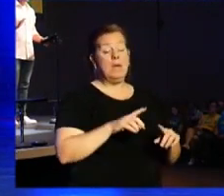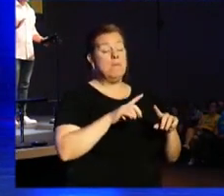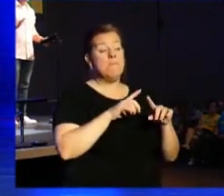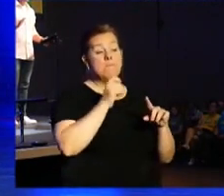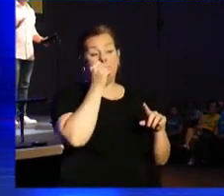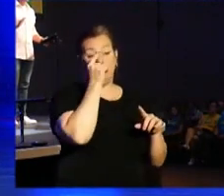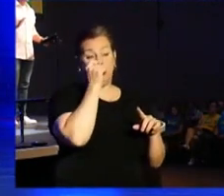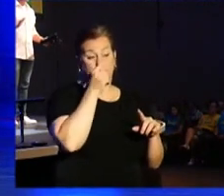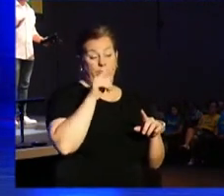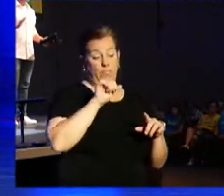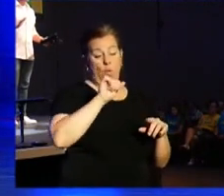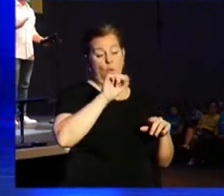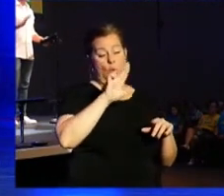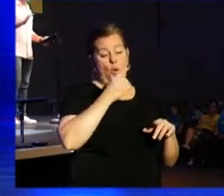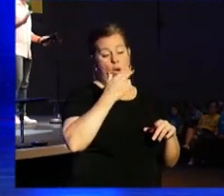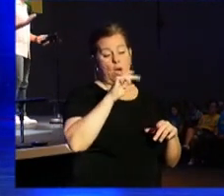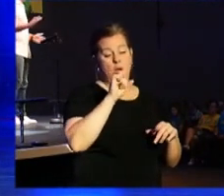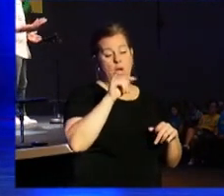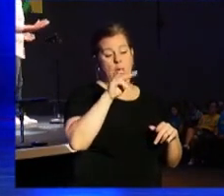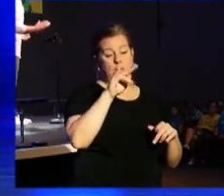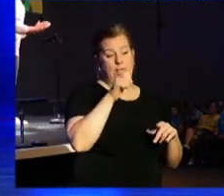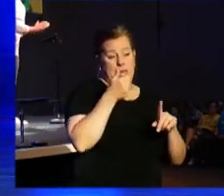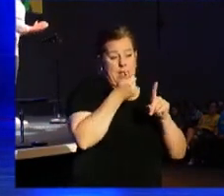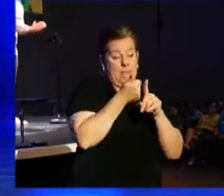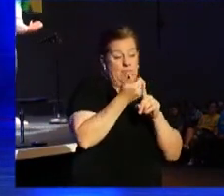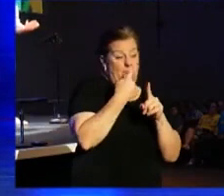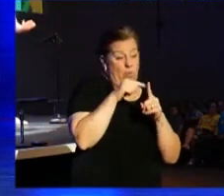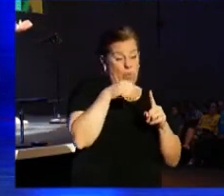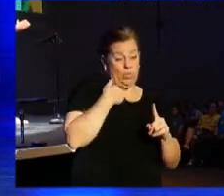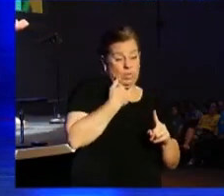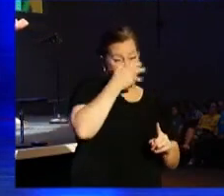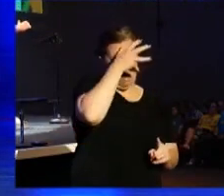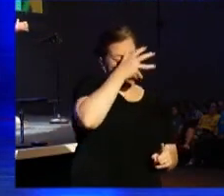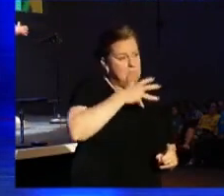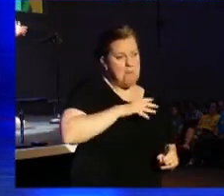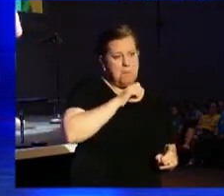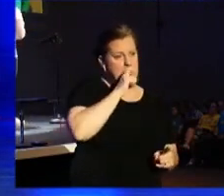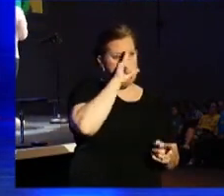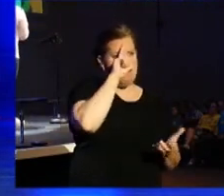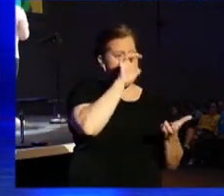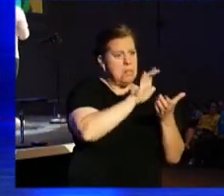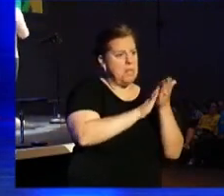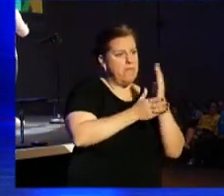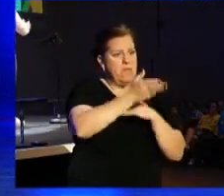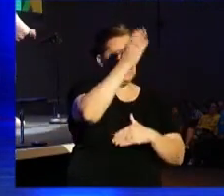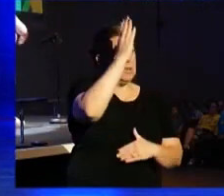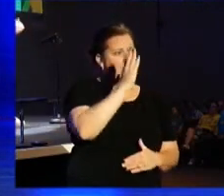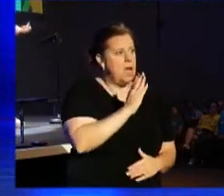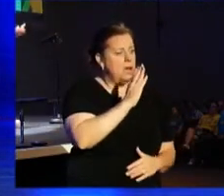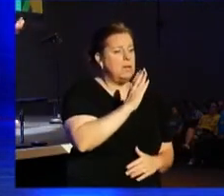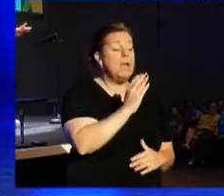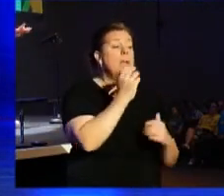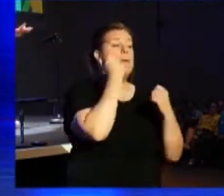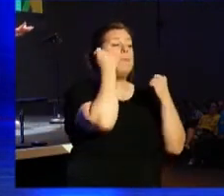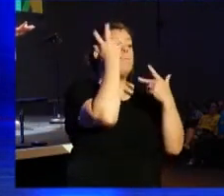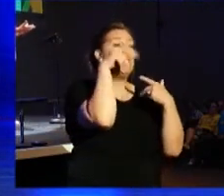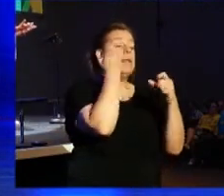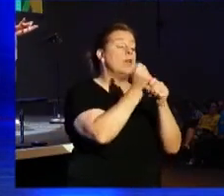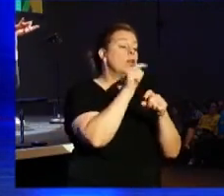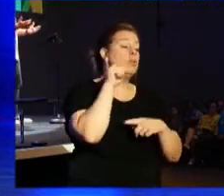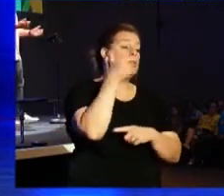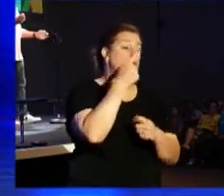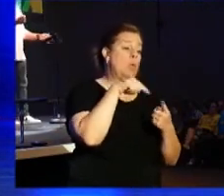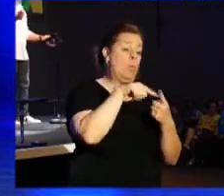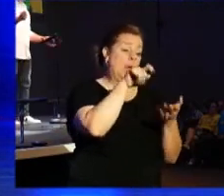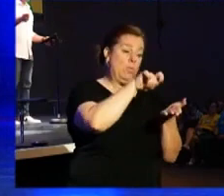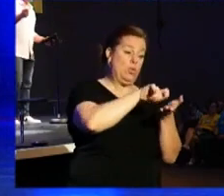all. He didn't even believe in God. And many years later, in writing about his journey,